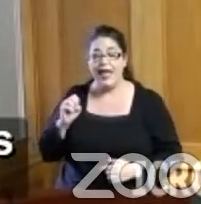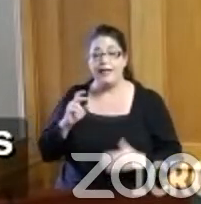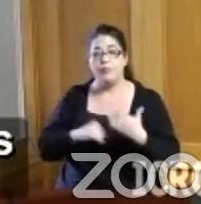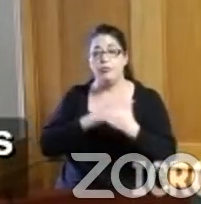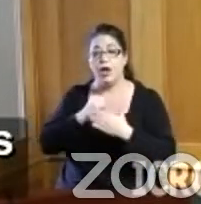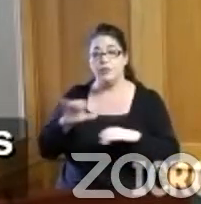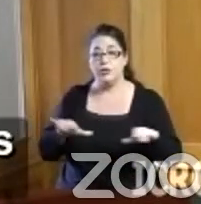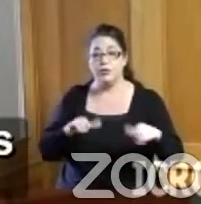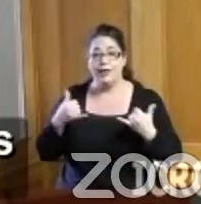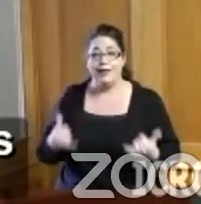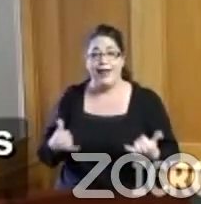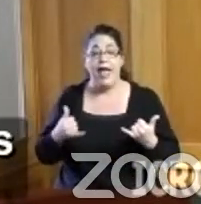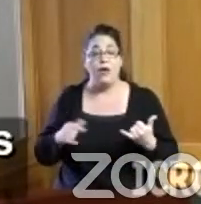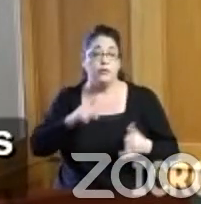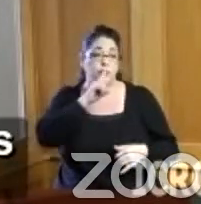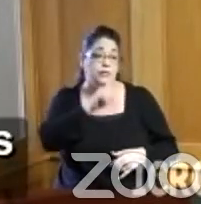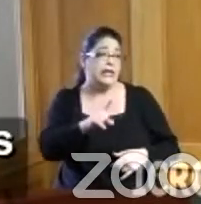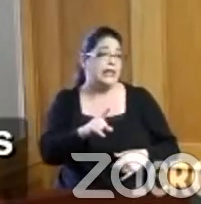doing right now, is